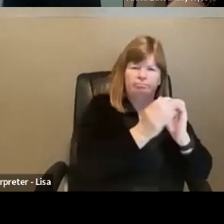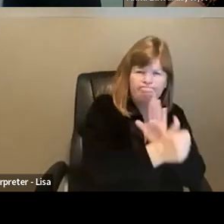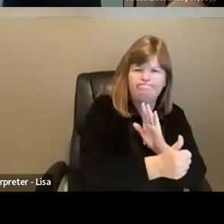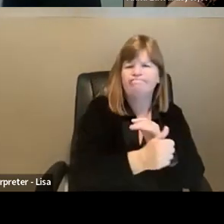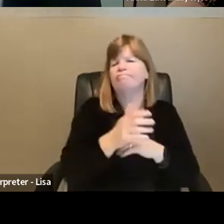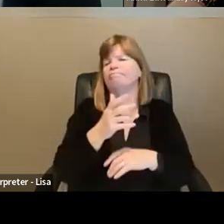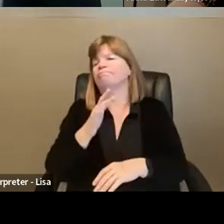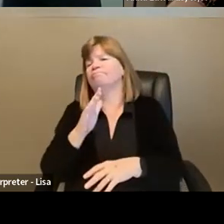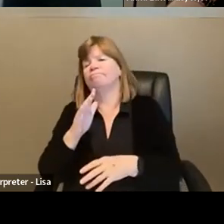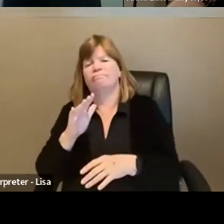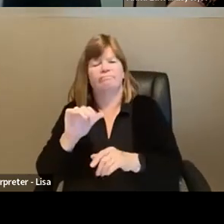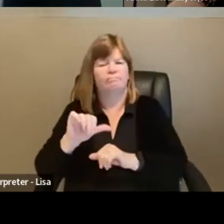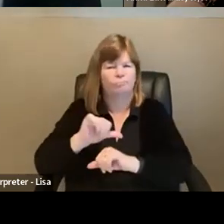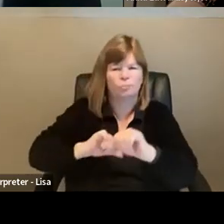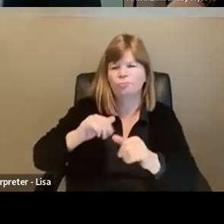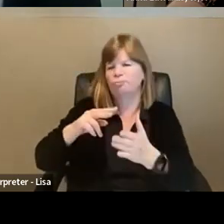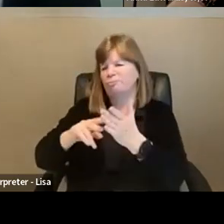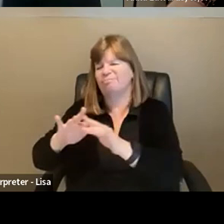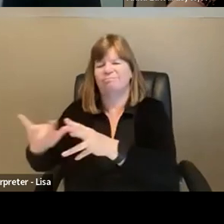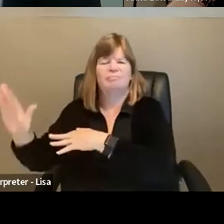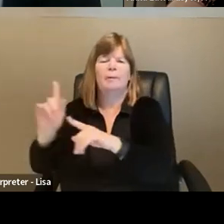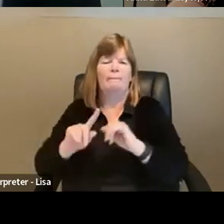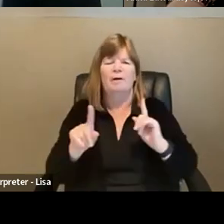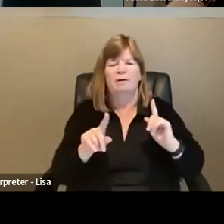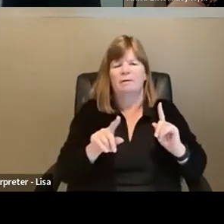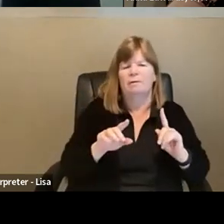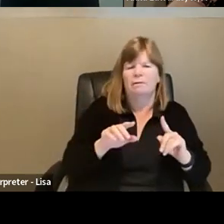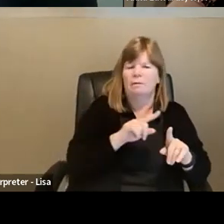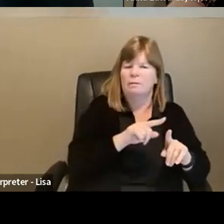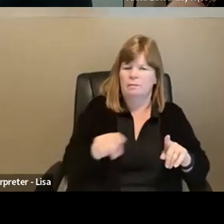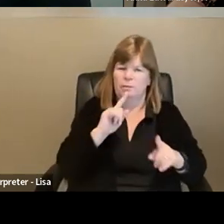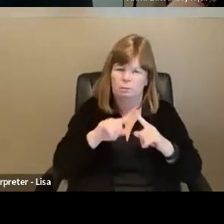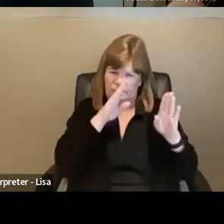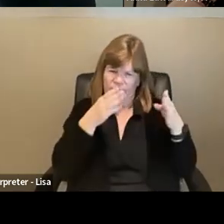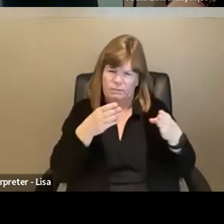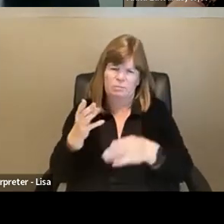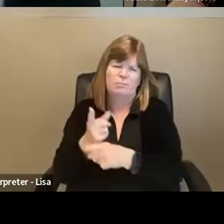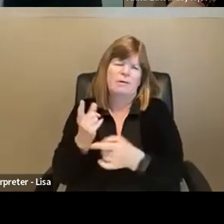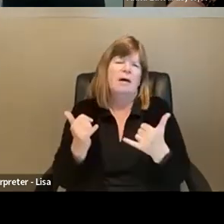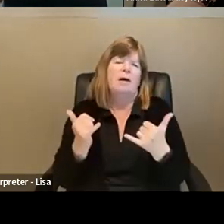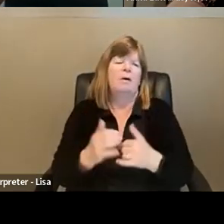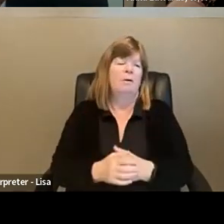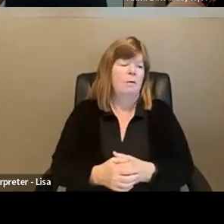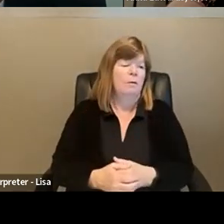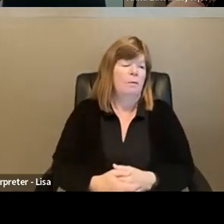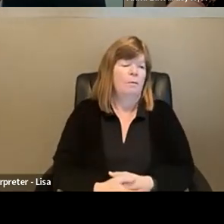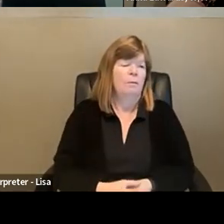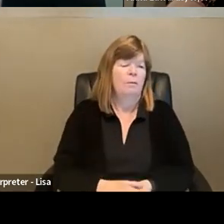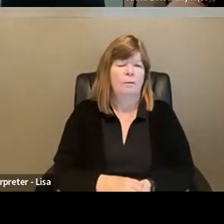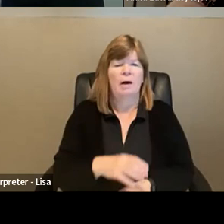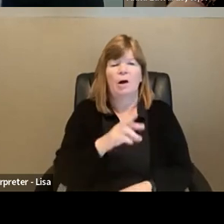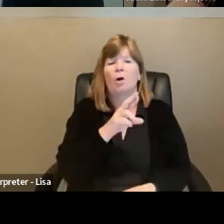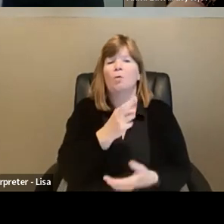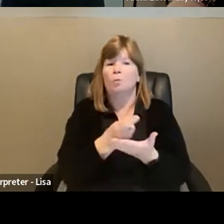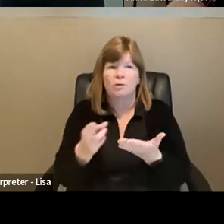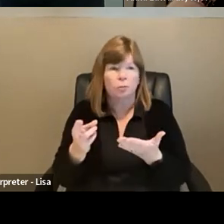social emotional well-being, amongst others, but those are the ones I'm really focused in on right now. And resources